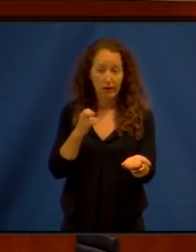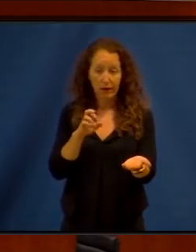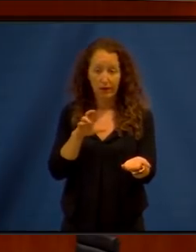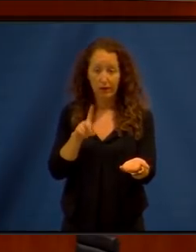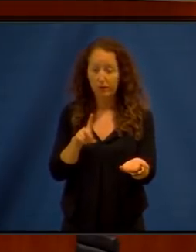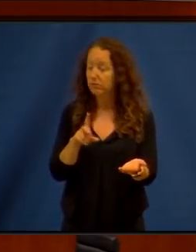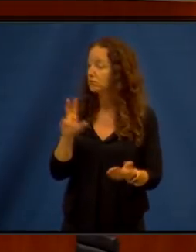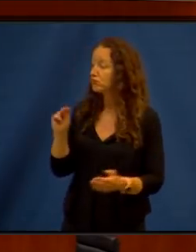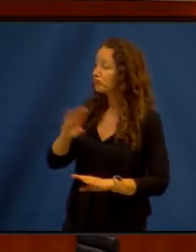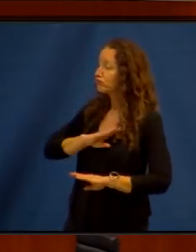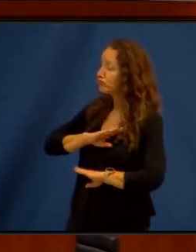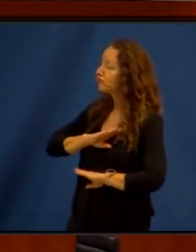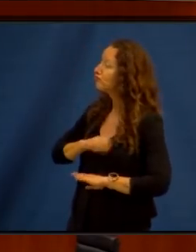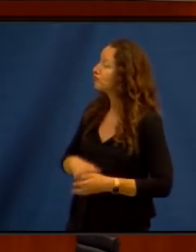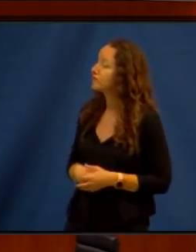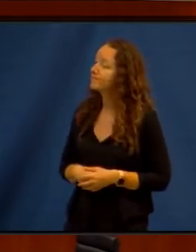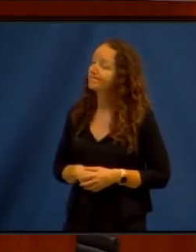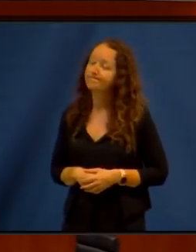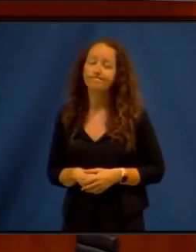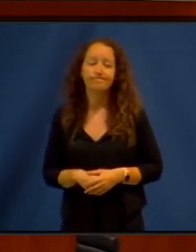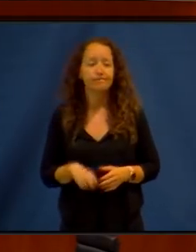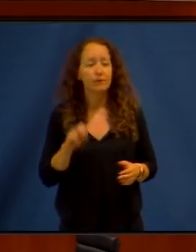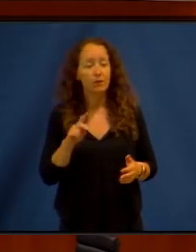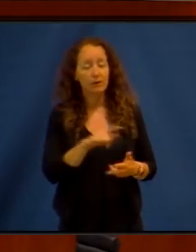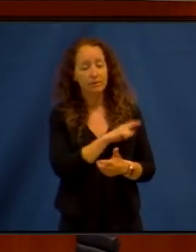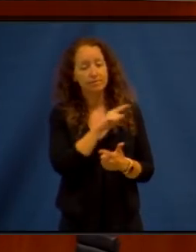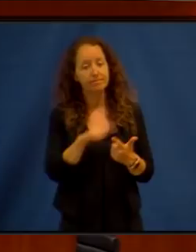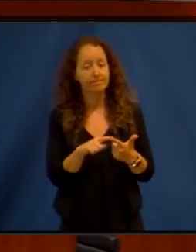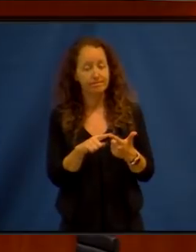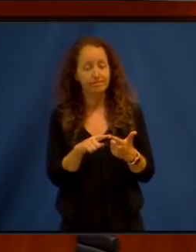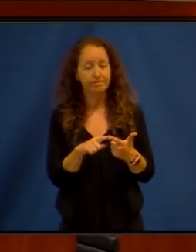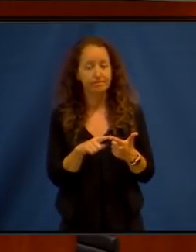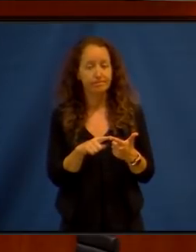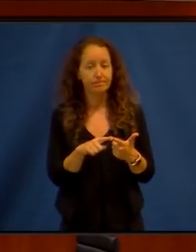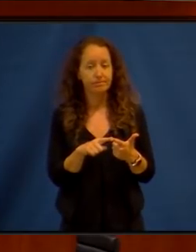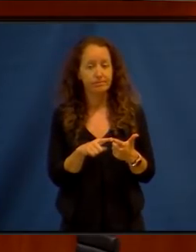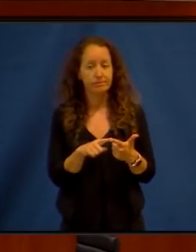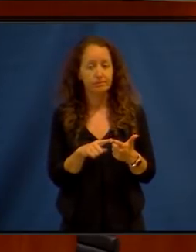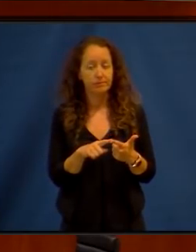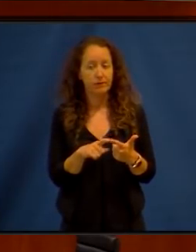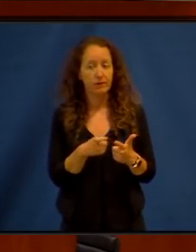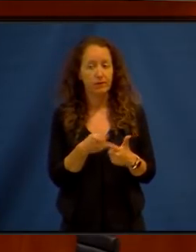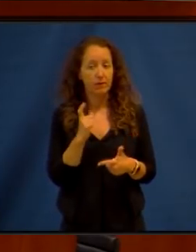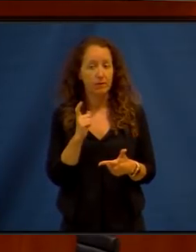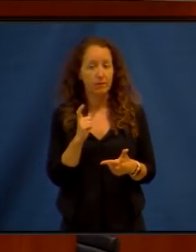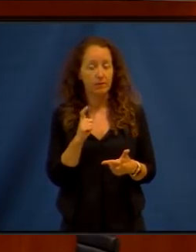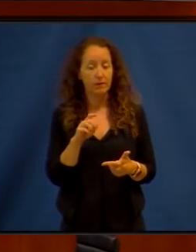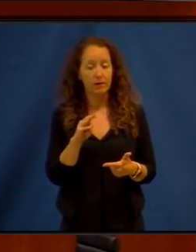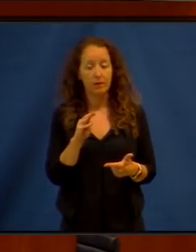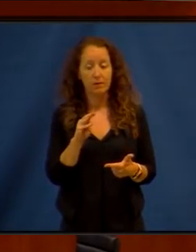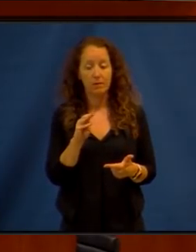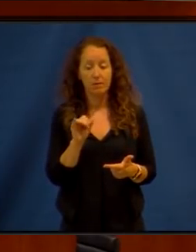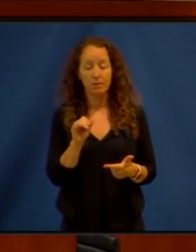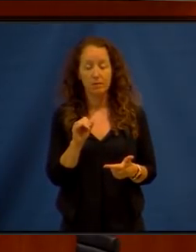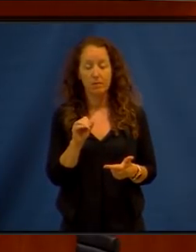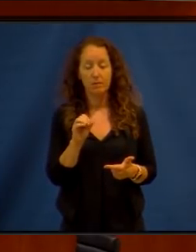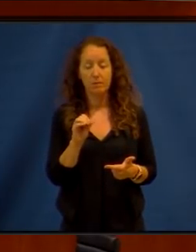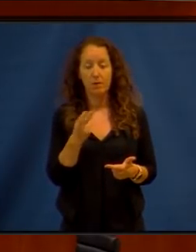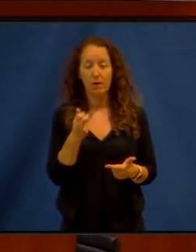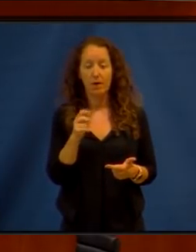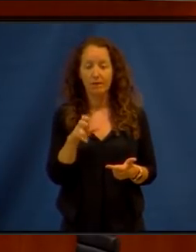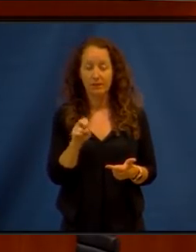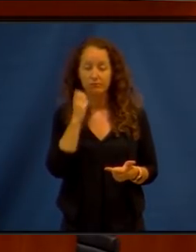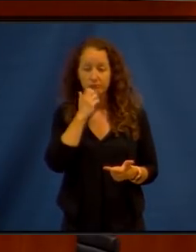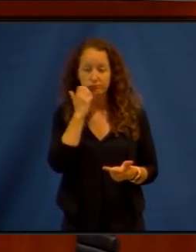No, I think we're good for that question. All right. Do we have someone on board from the the Mohave Daily